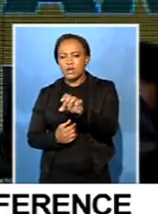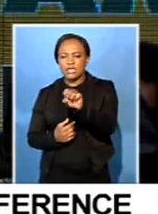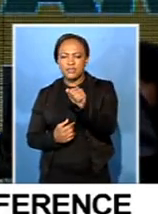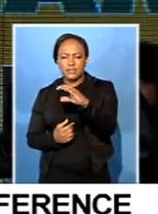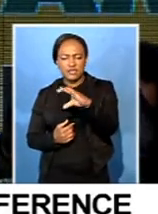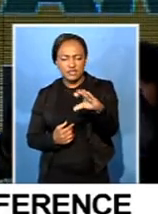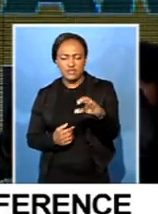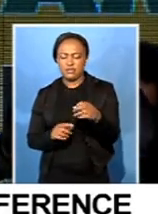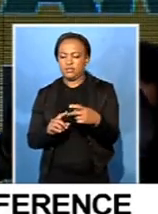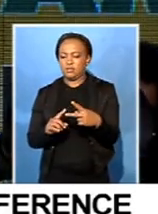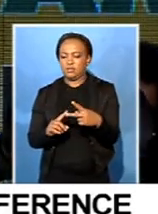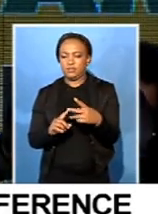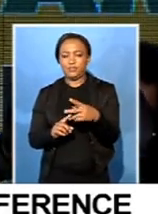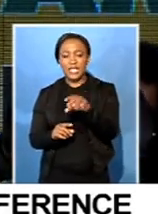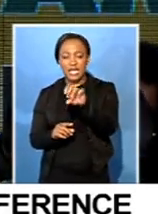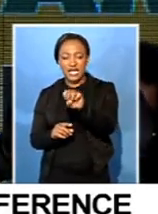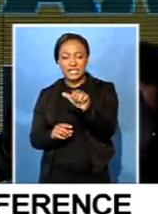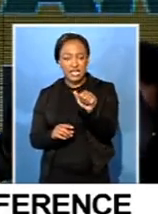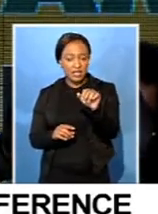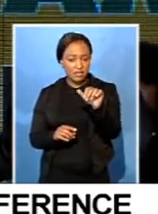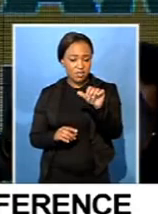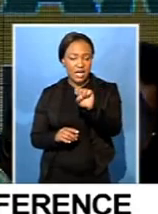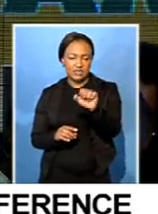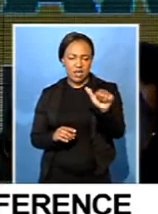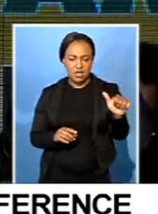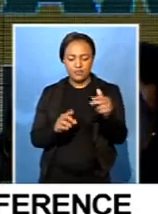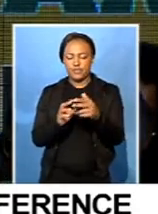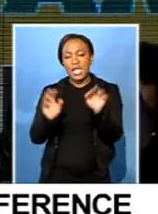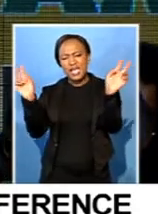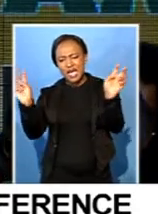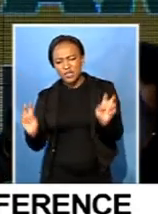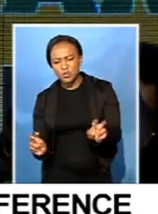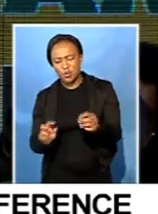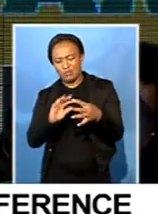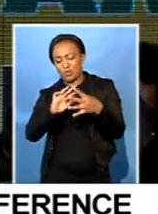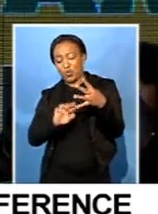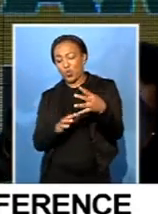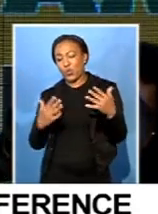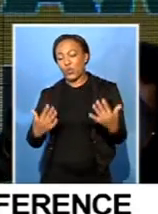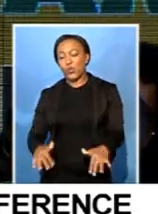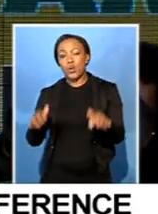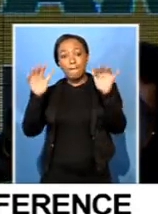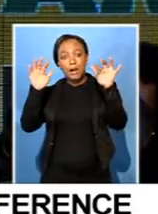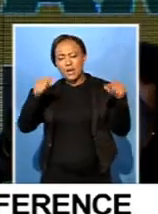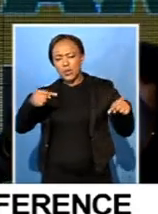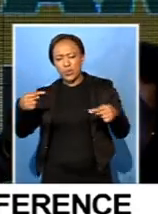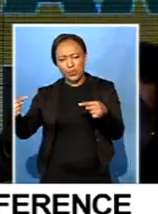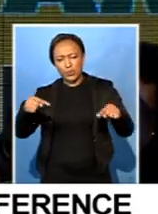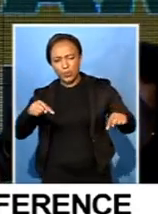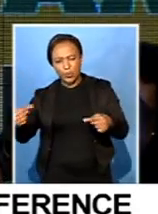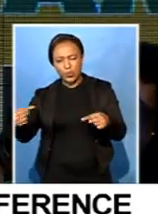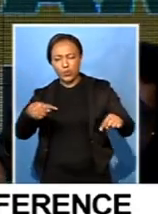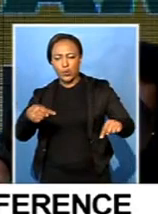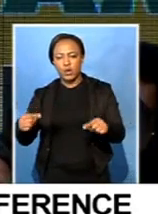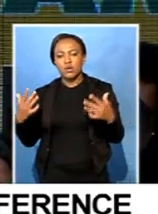SABC, SAA, and ESCOM have been a subject of public debates, and